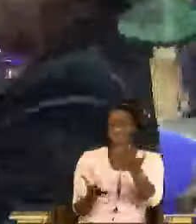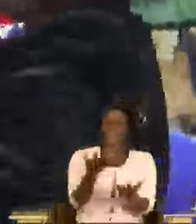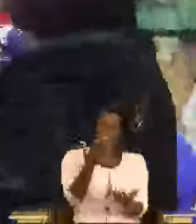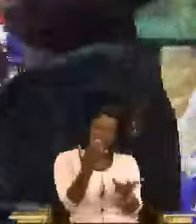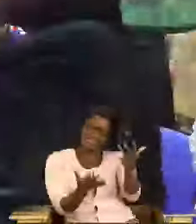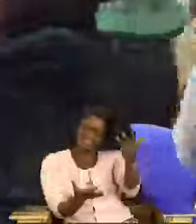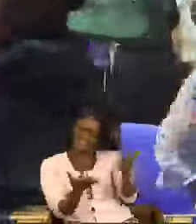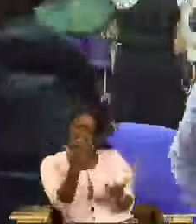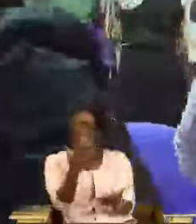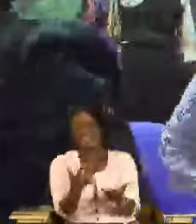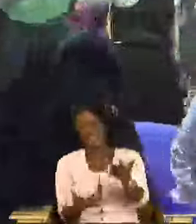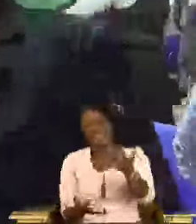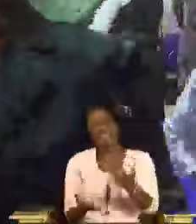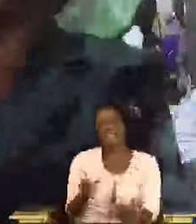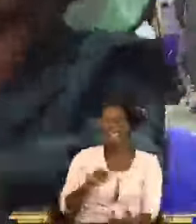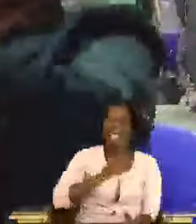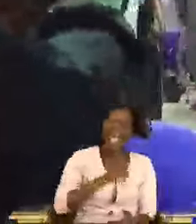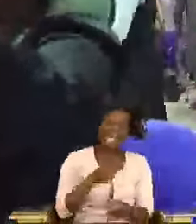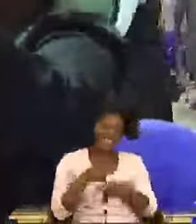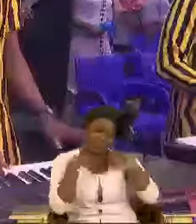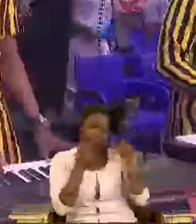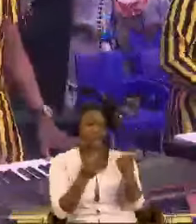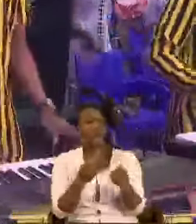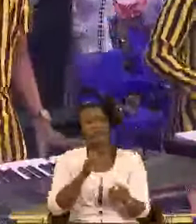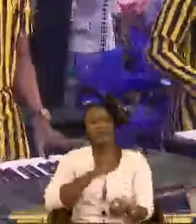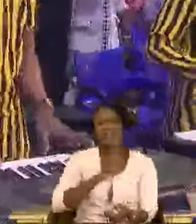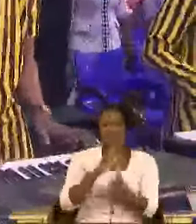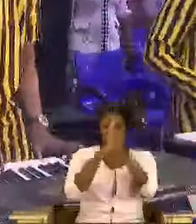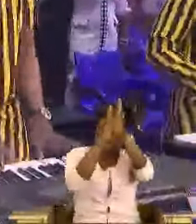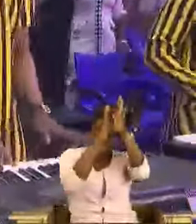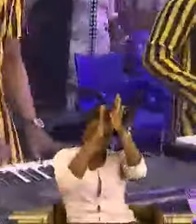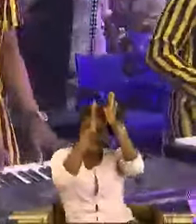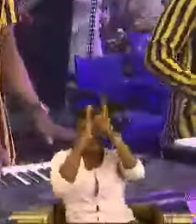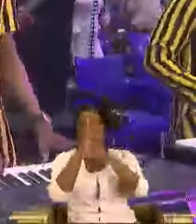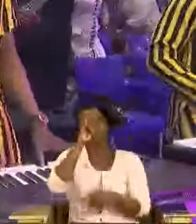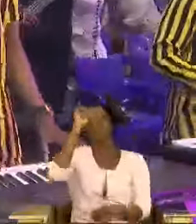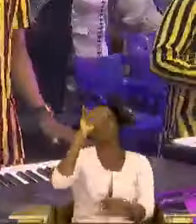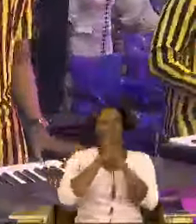daddy today answer me by fire I call you